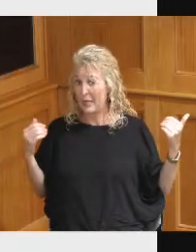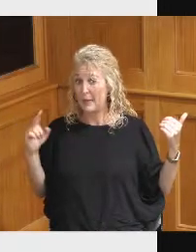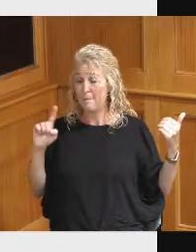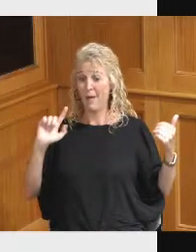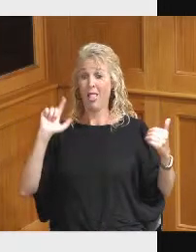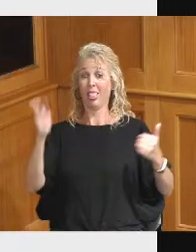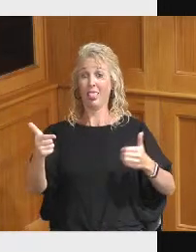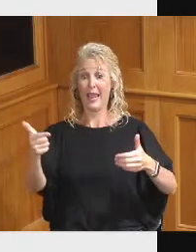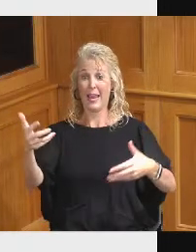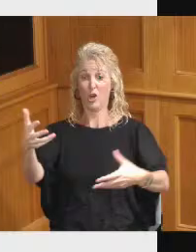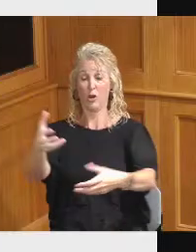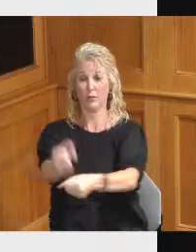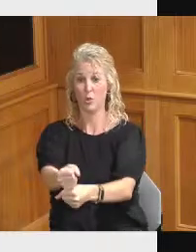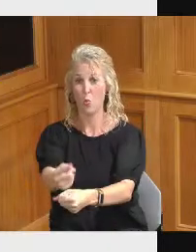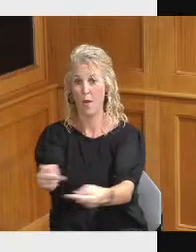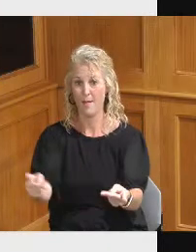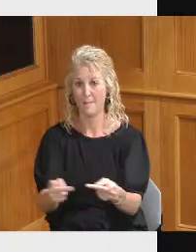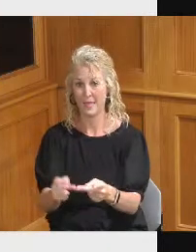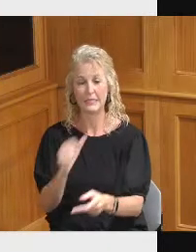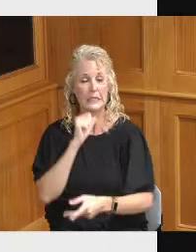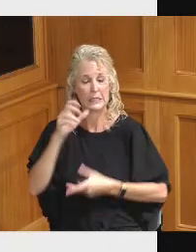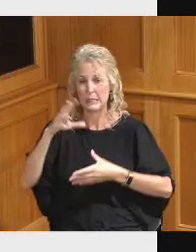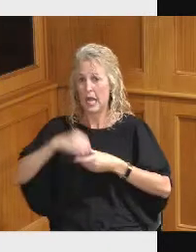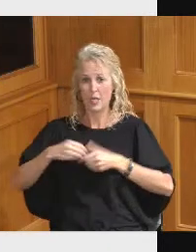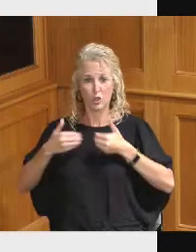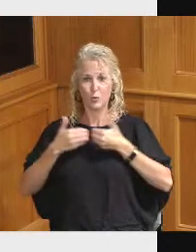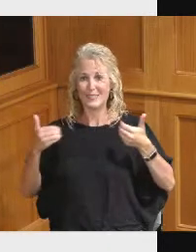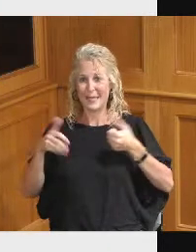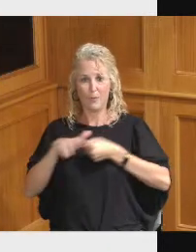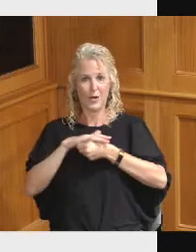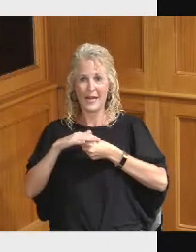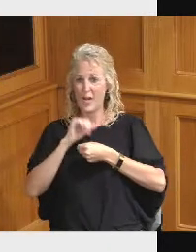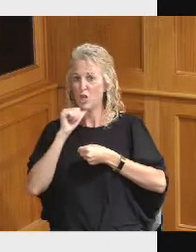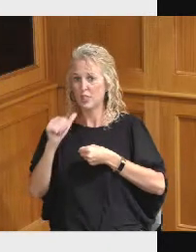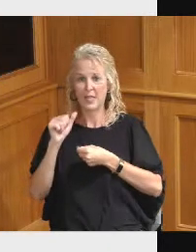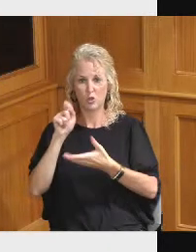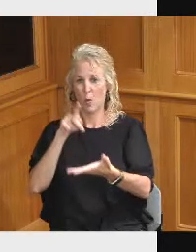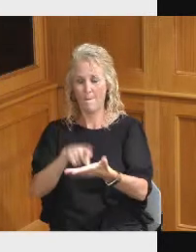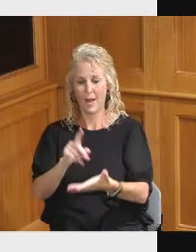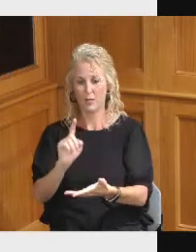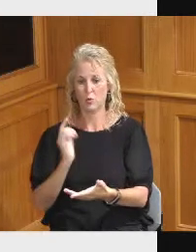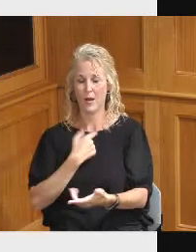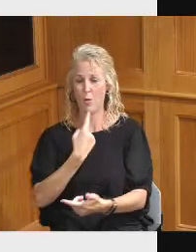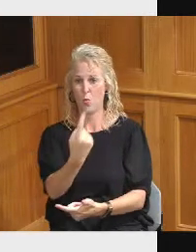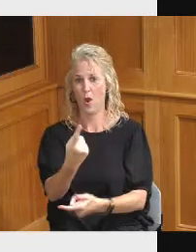shed. It doesn't include separated areas that don't flow to our combined sewer shed.